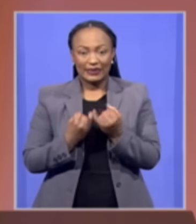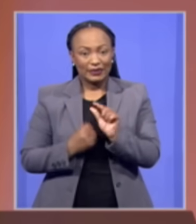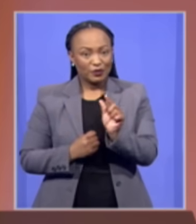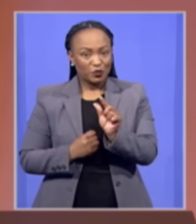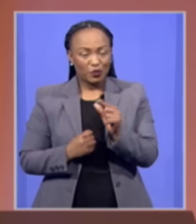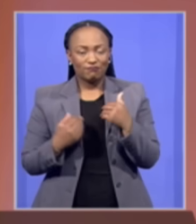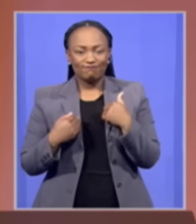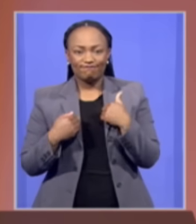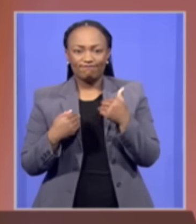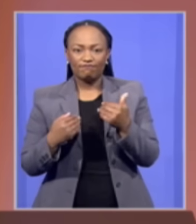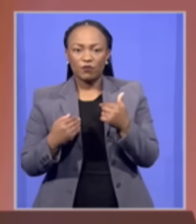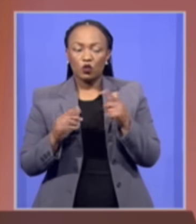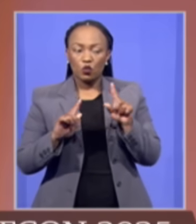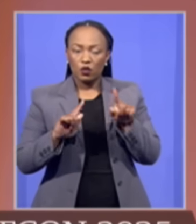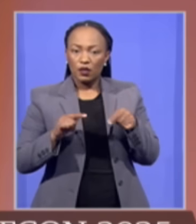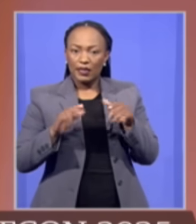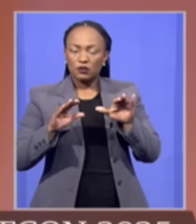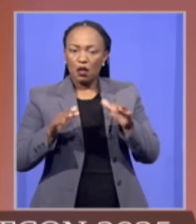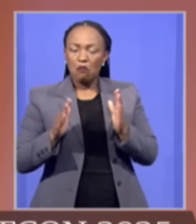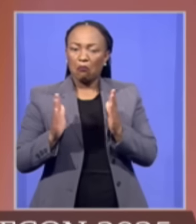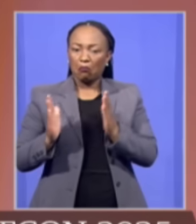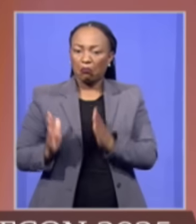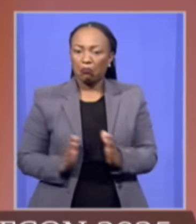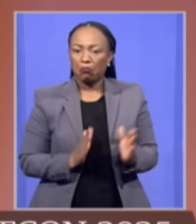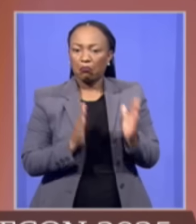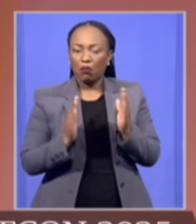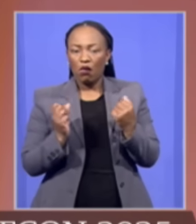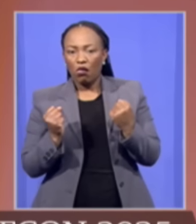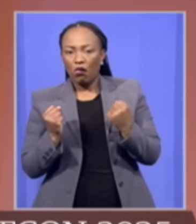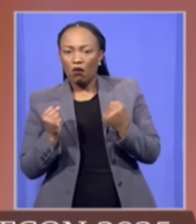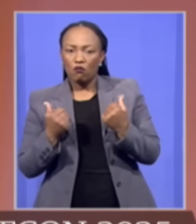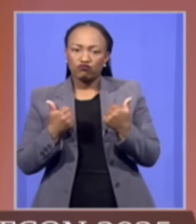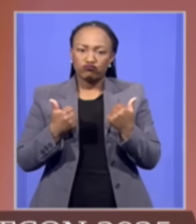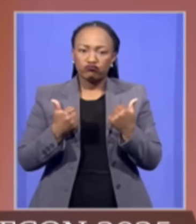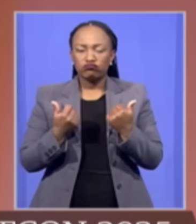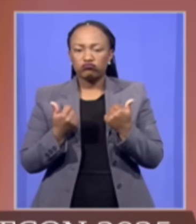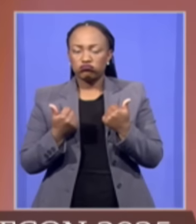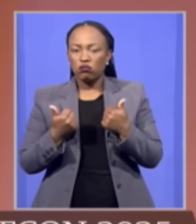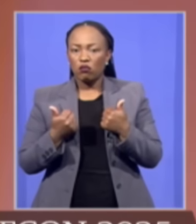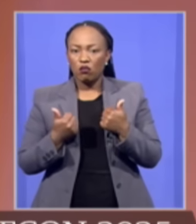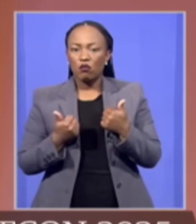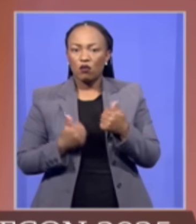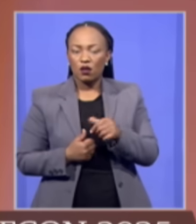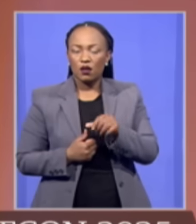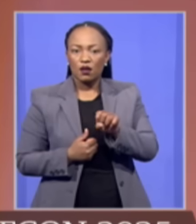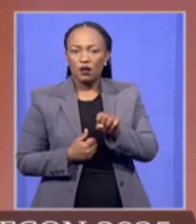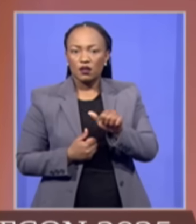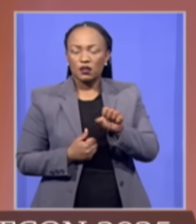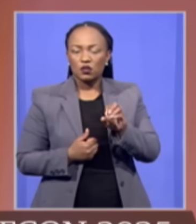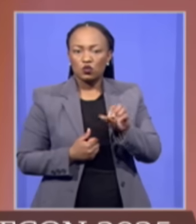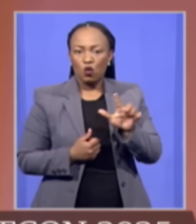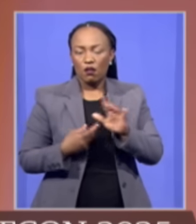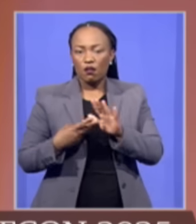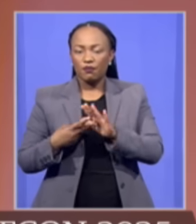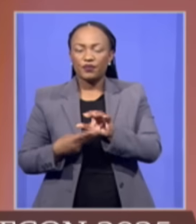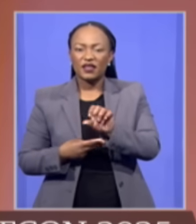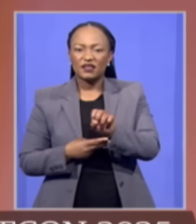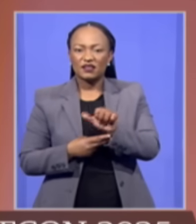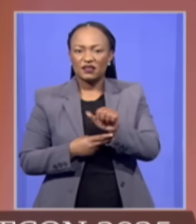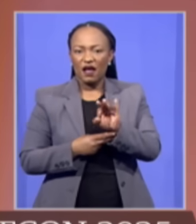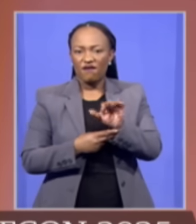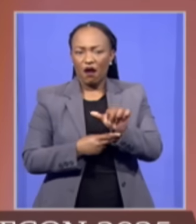le setlhopha re itukisetsa hantle re le banyana sa sole ya re thusa le sa falona ntse re thusa ka mo siteng, so